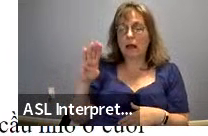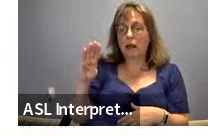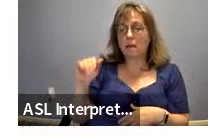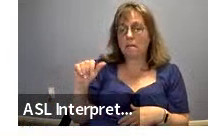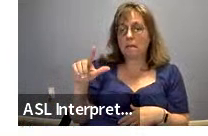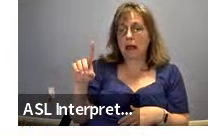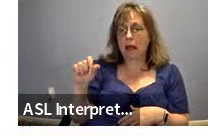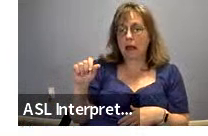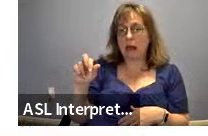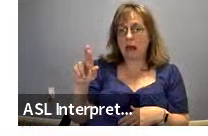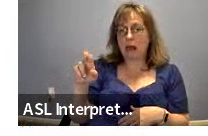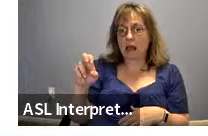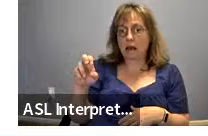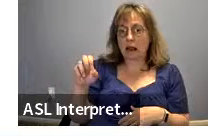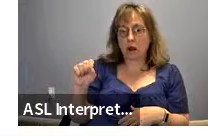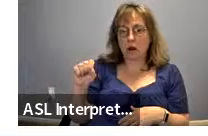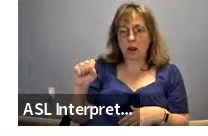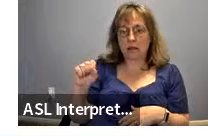acknowledgement.